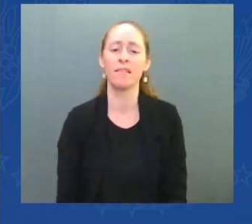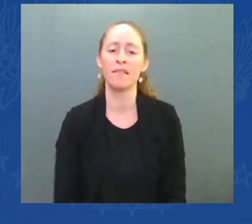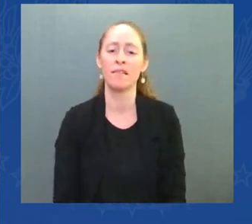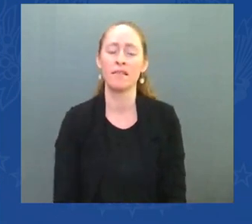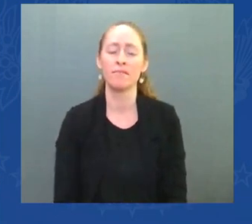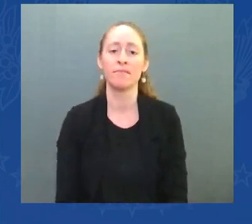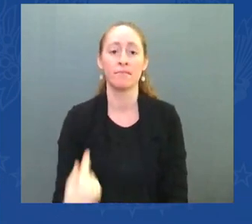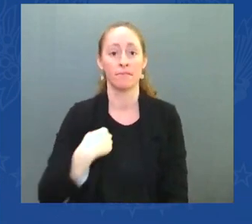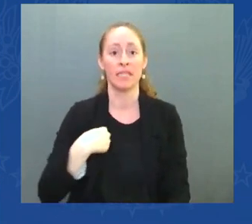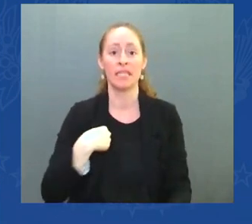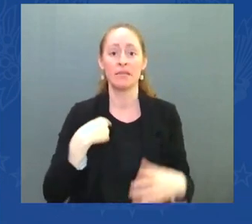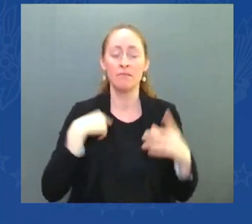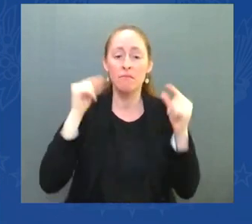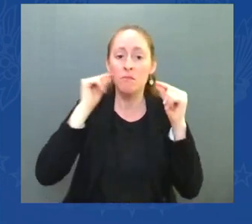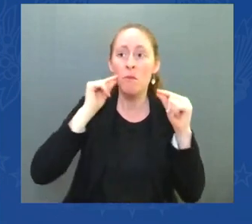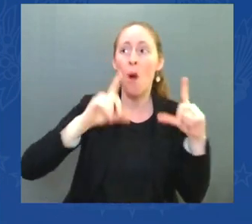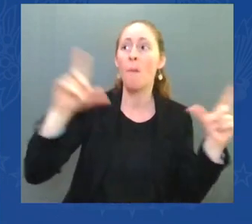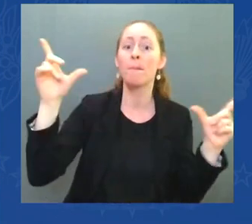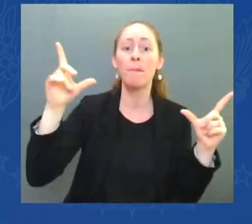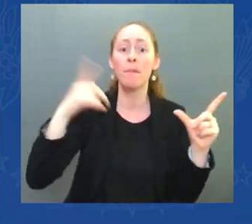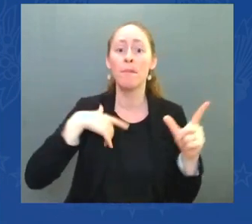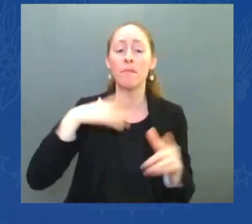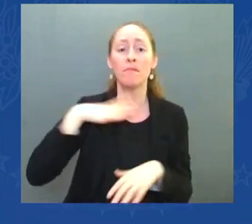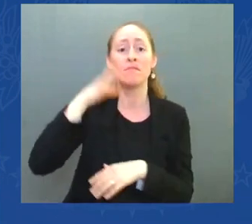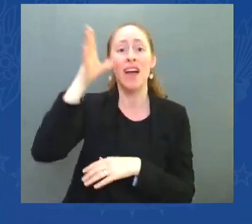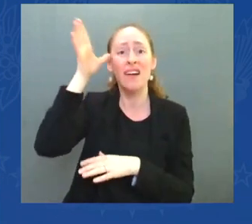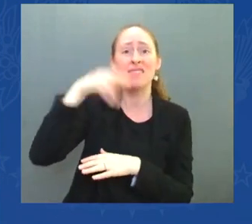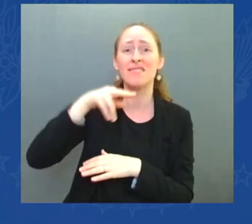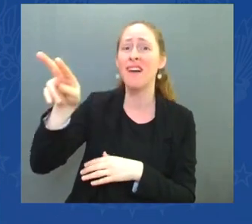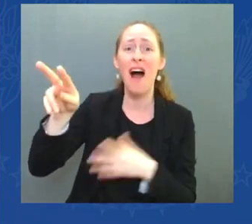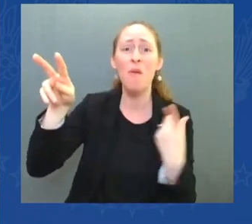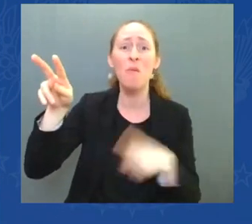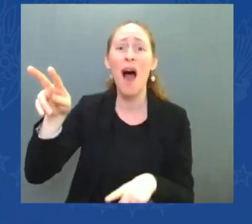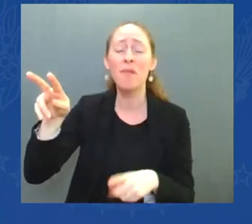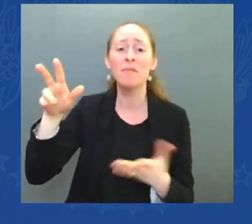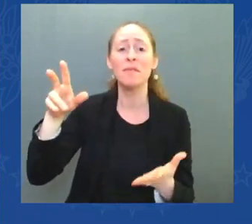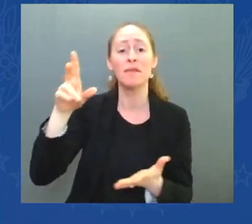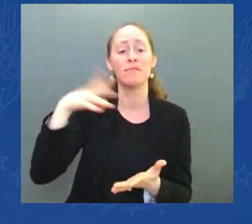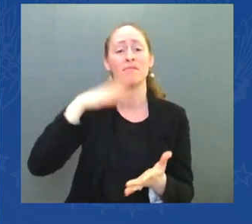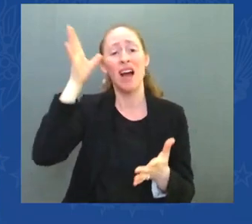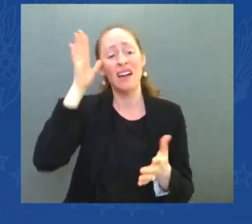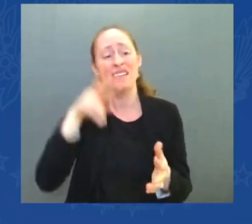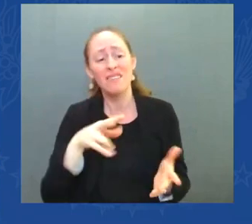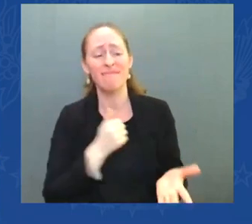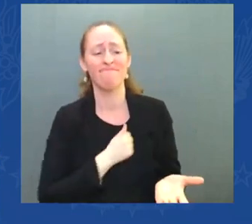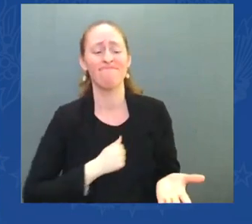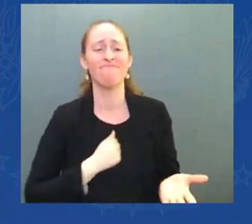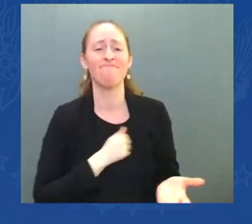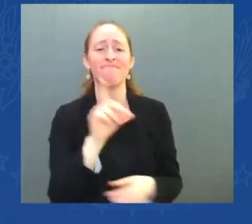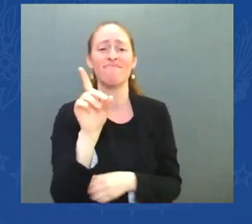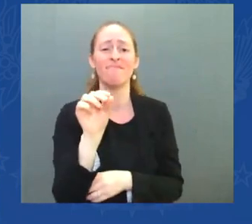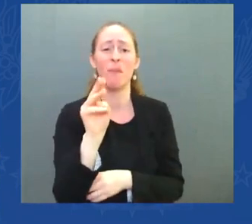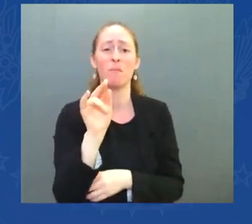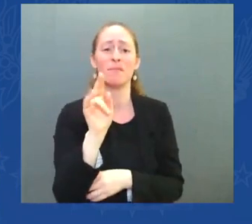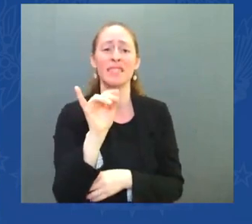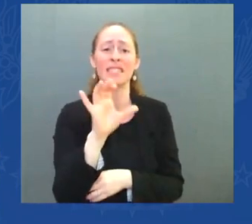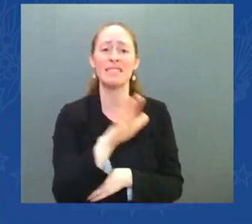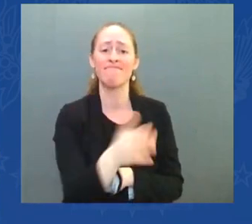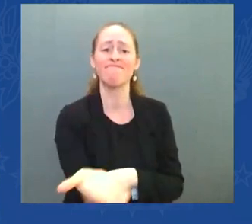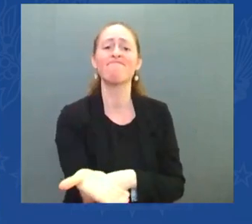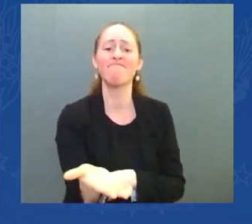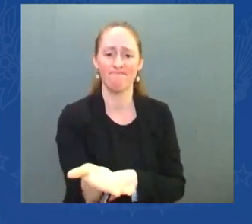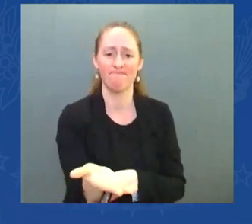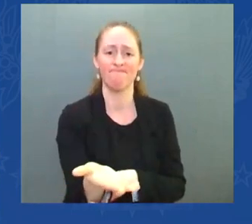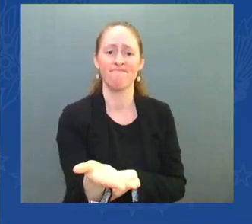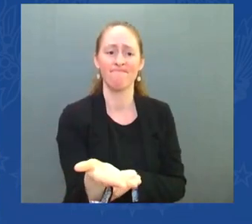Dominic had died, and so had another classmate, Gracie Ann Muehlberger, a 15-year-old girl with an infectious